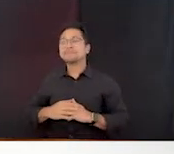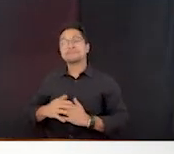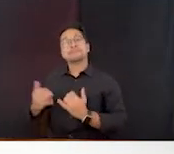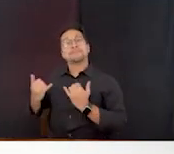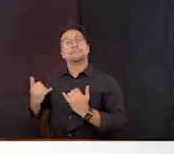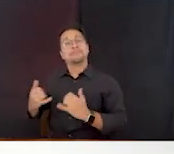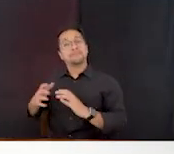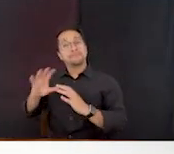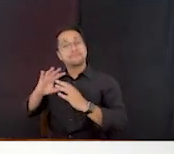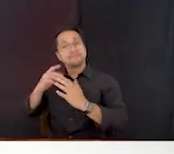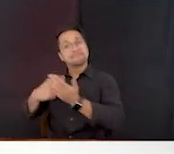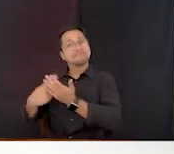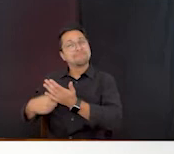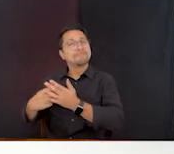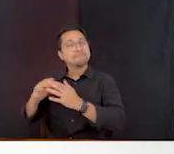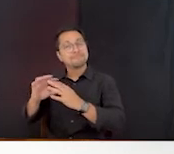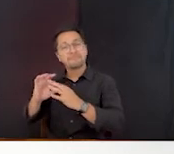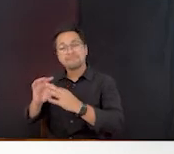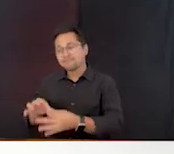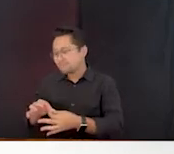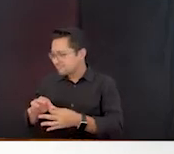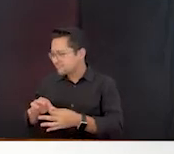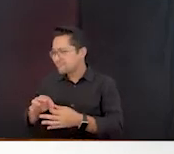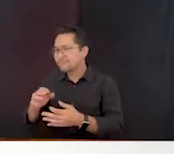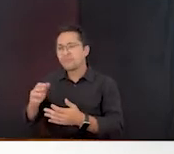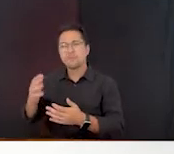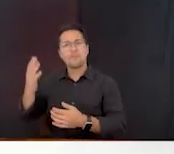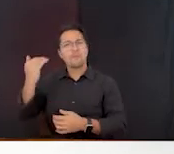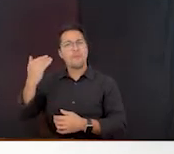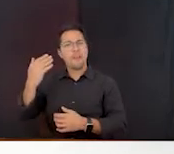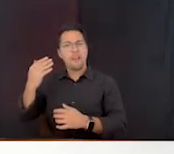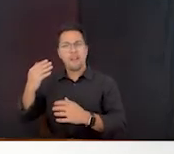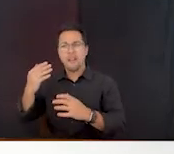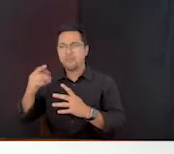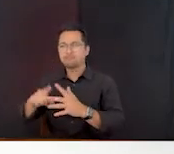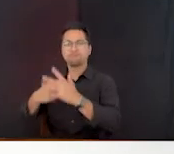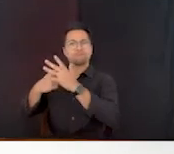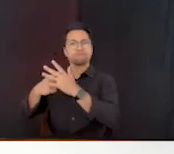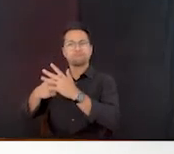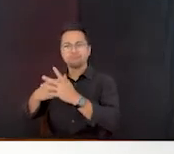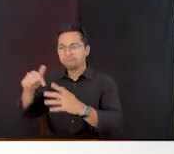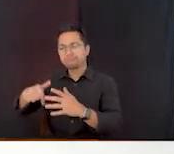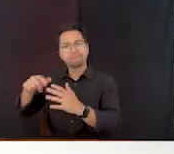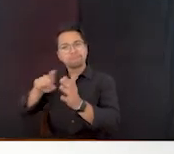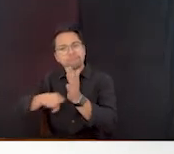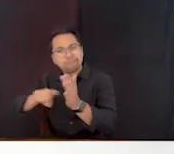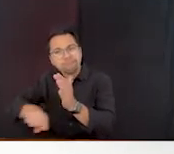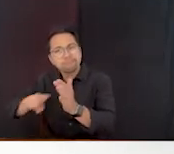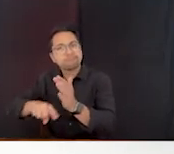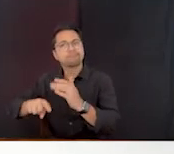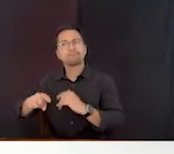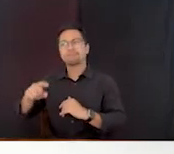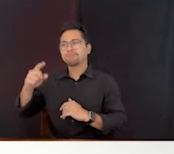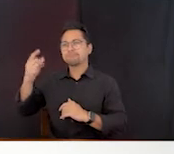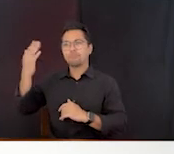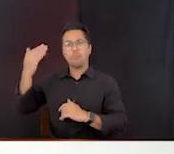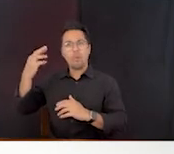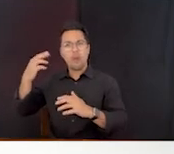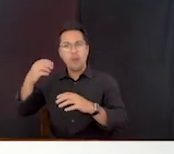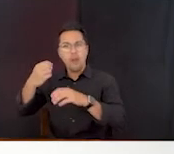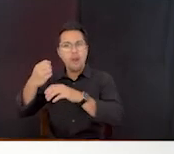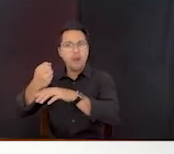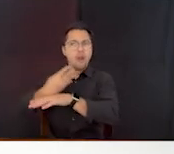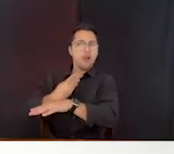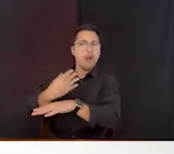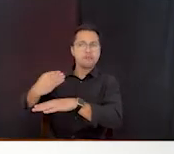All right, thank you, Mira. See, we've already overcome one barrier today, so I think we're doing a great job. So at